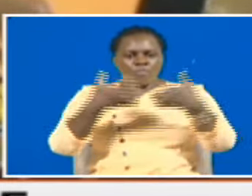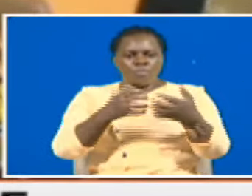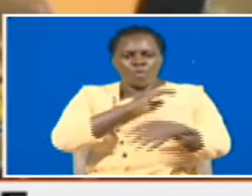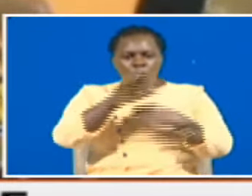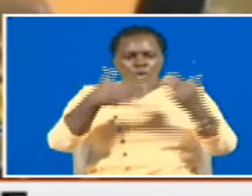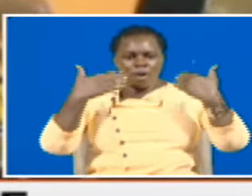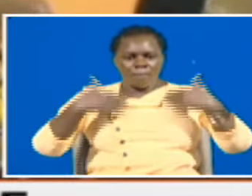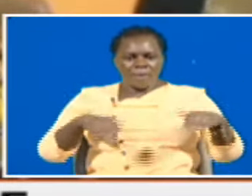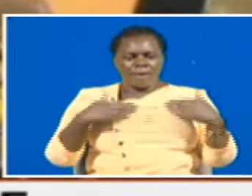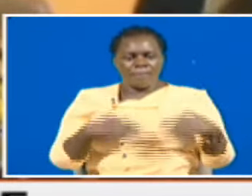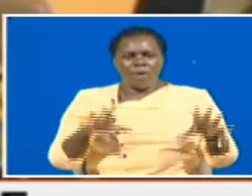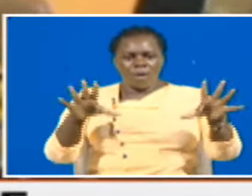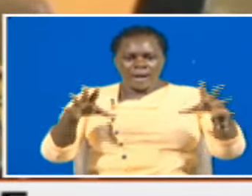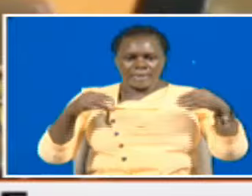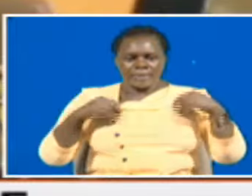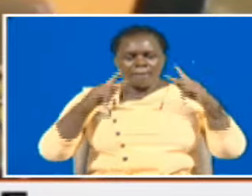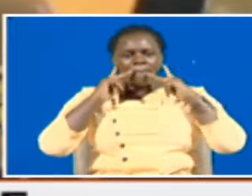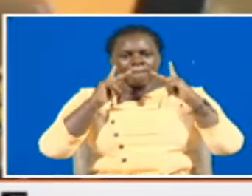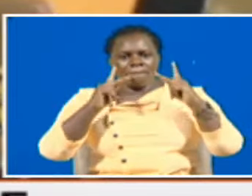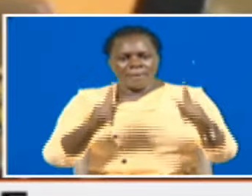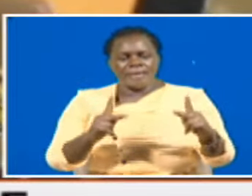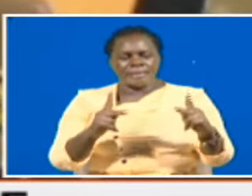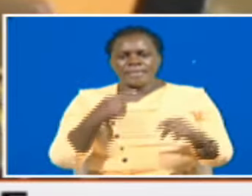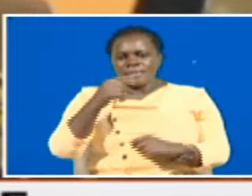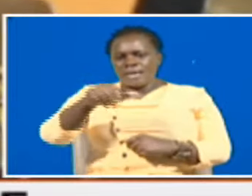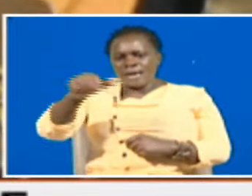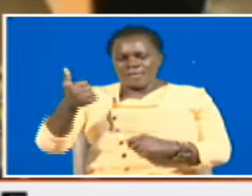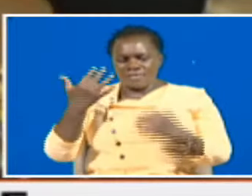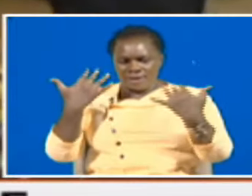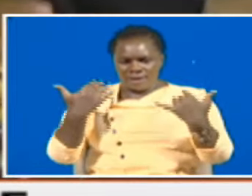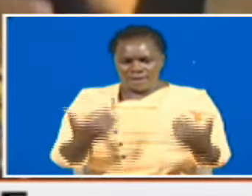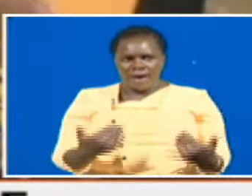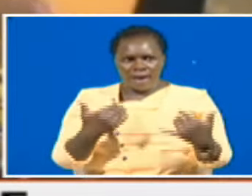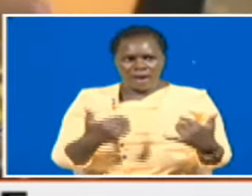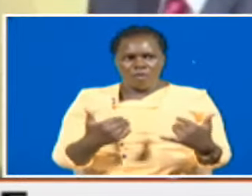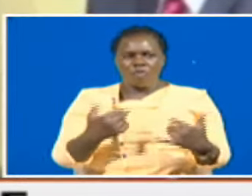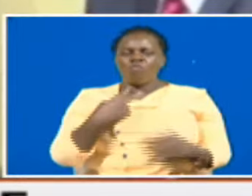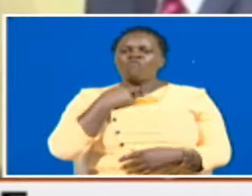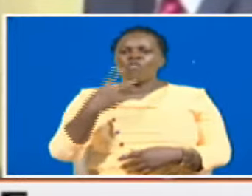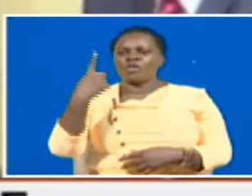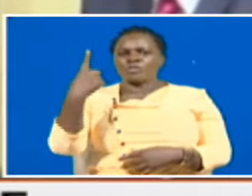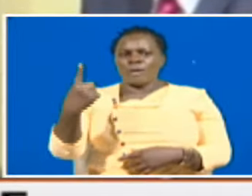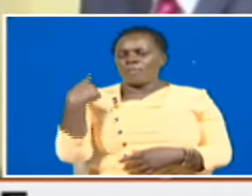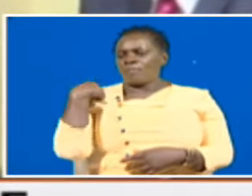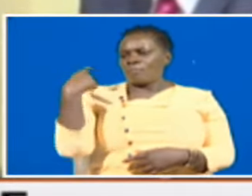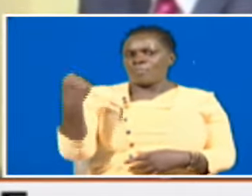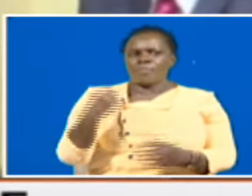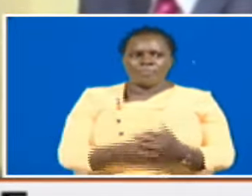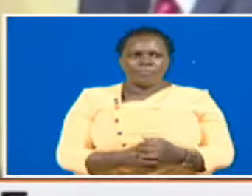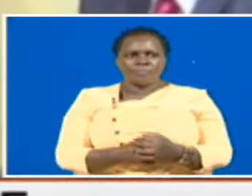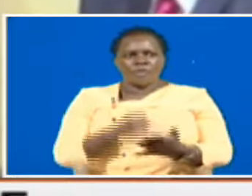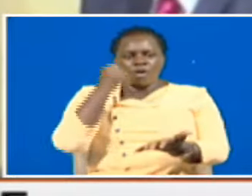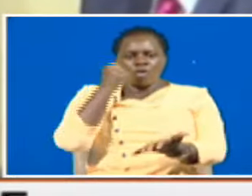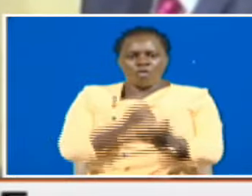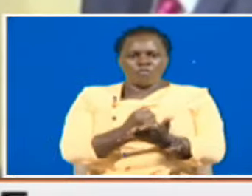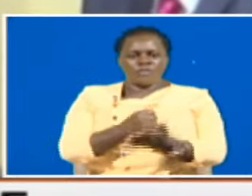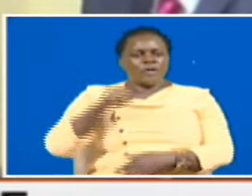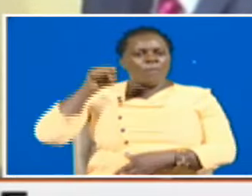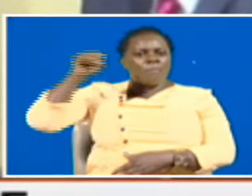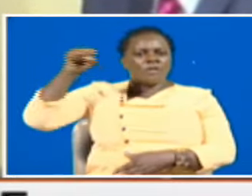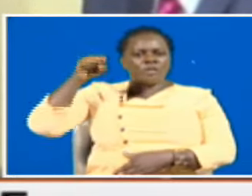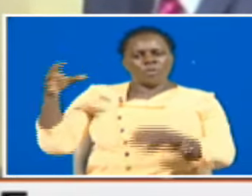wetu, ku embrace peace, tuambie wenzetu ya kwamba sasa mwito ni mmoja. In the recent times, the Office of the Registrar